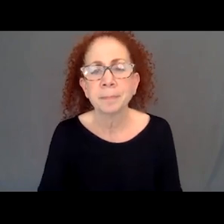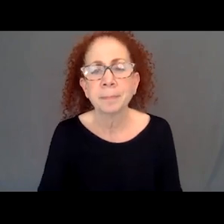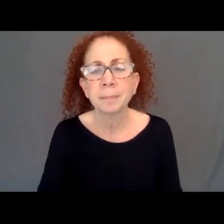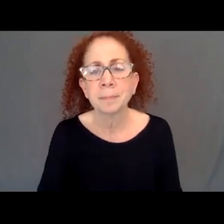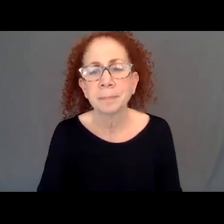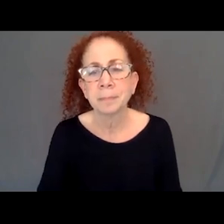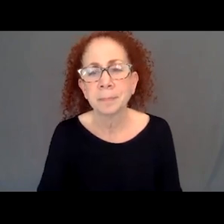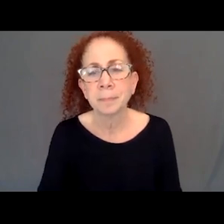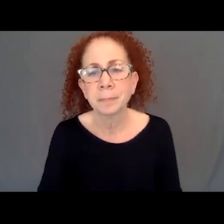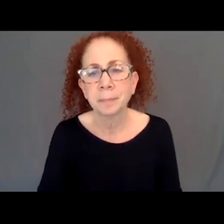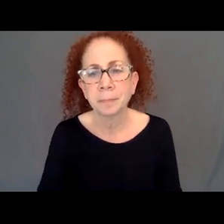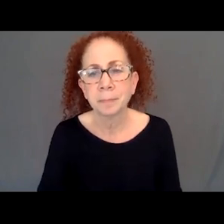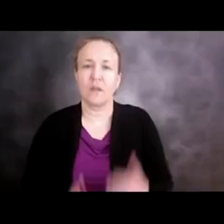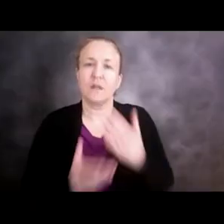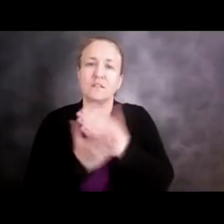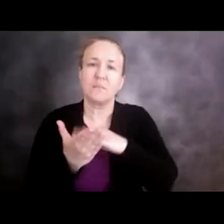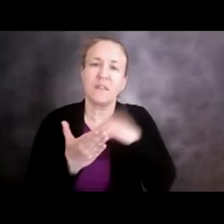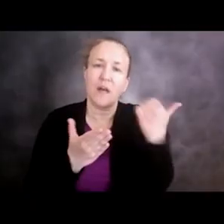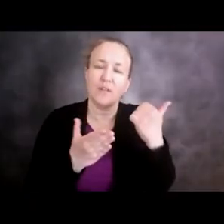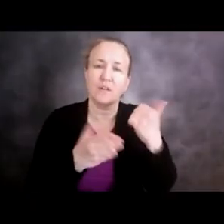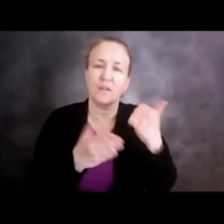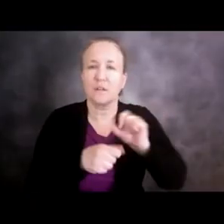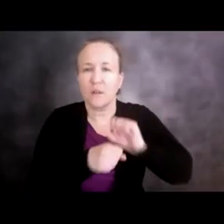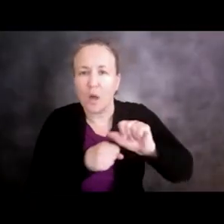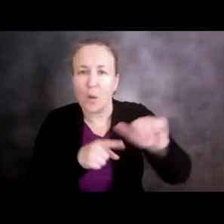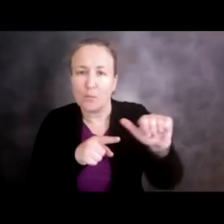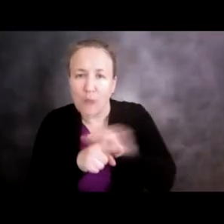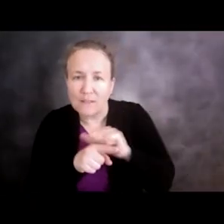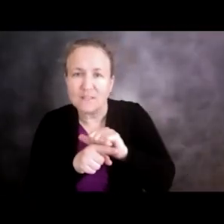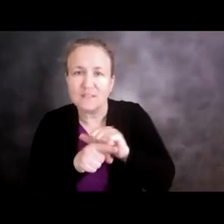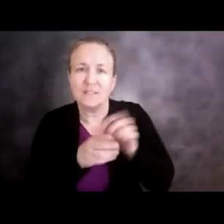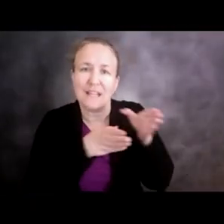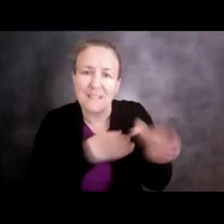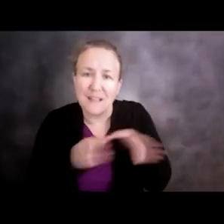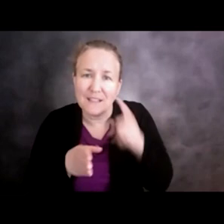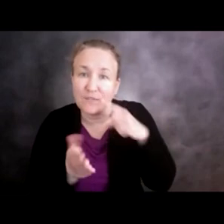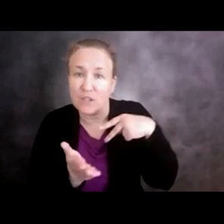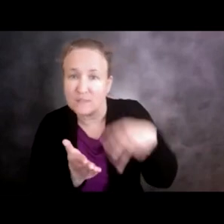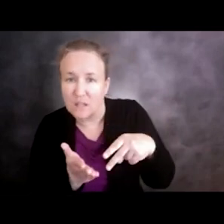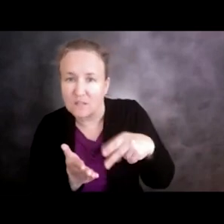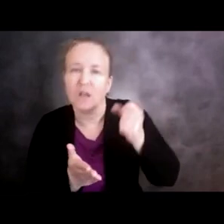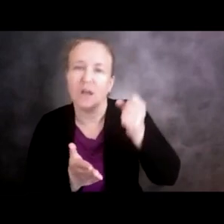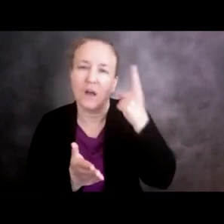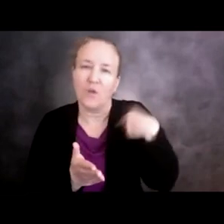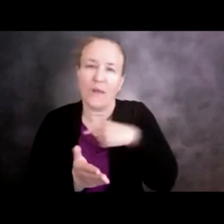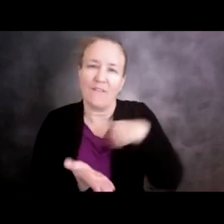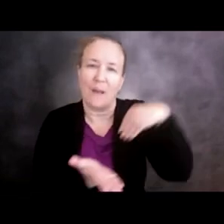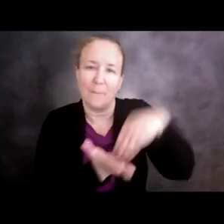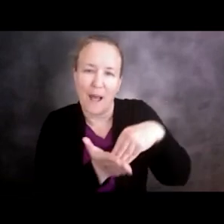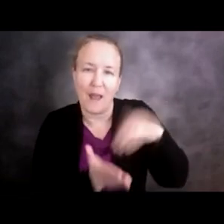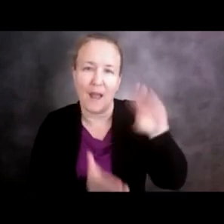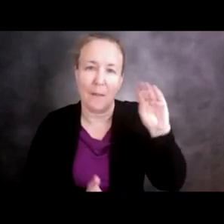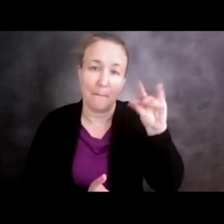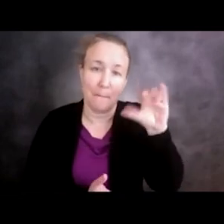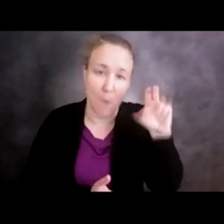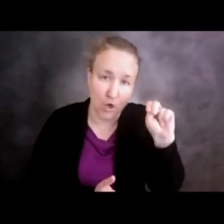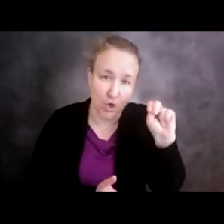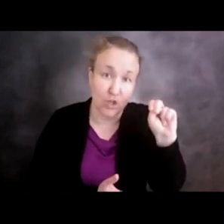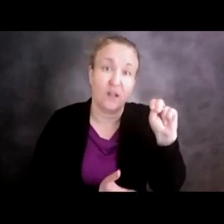Some of the other practices and techniques in dance. So we have this thing, we have ballet, modern, and within modern there